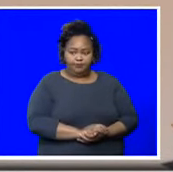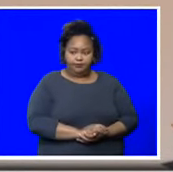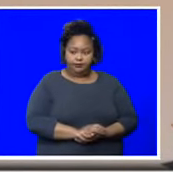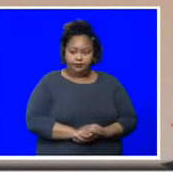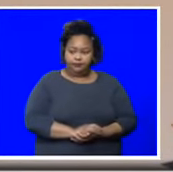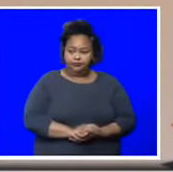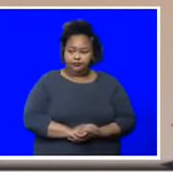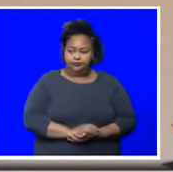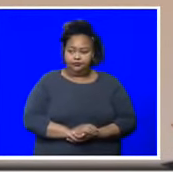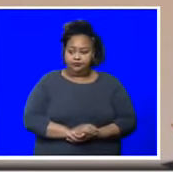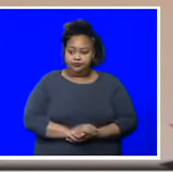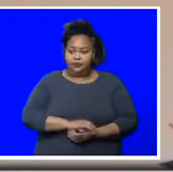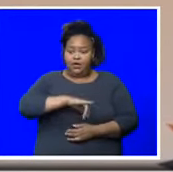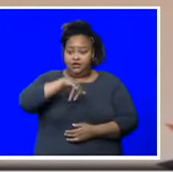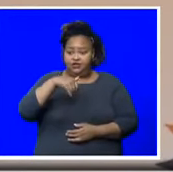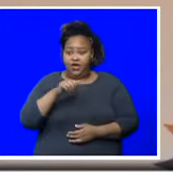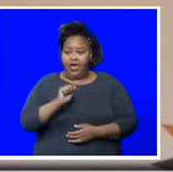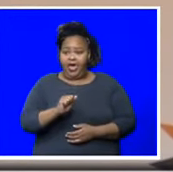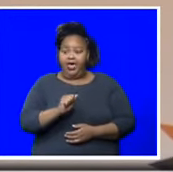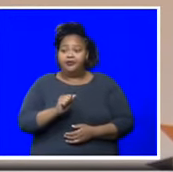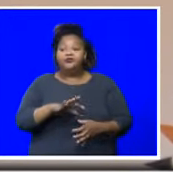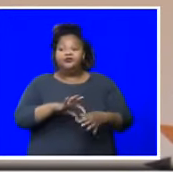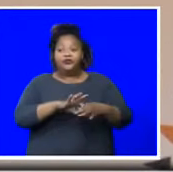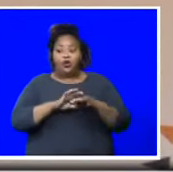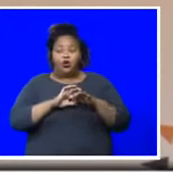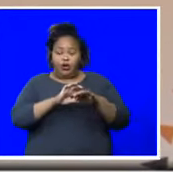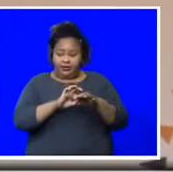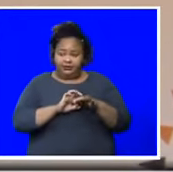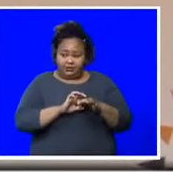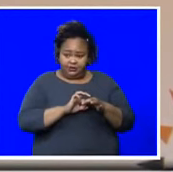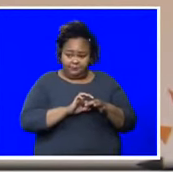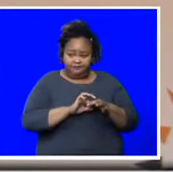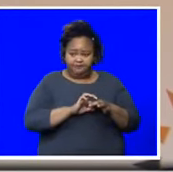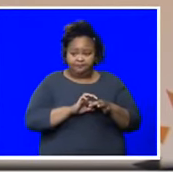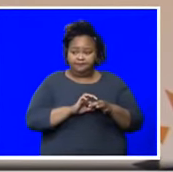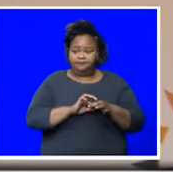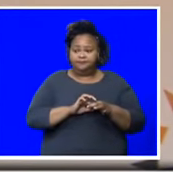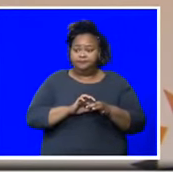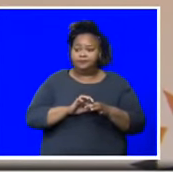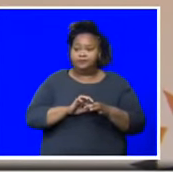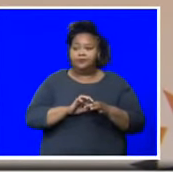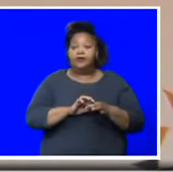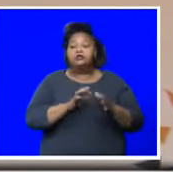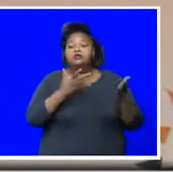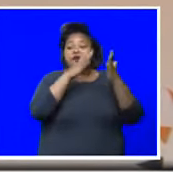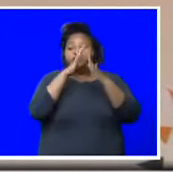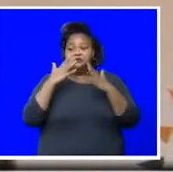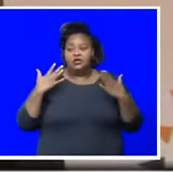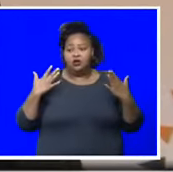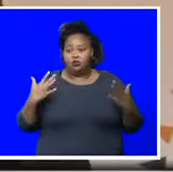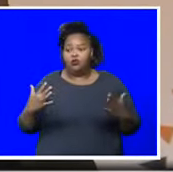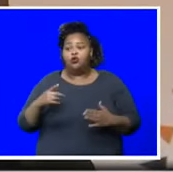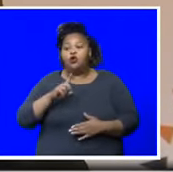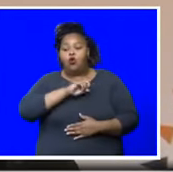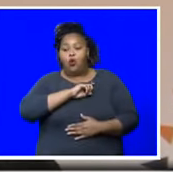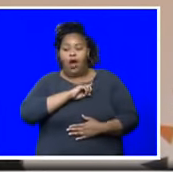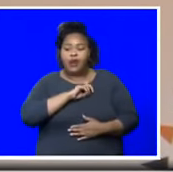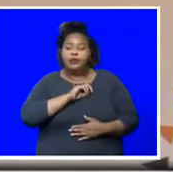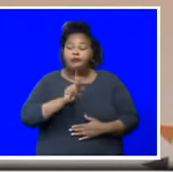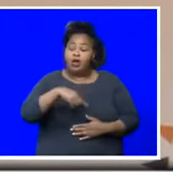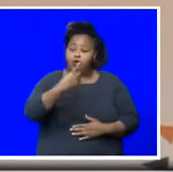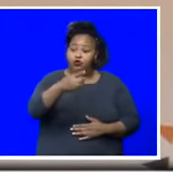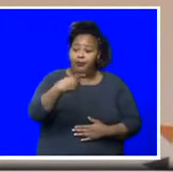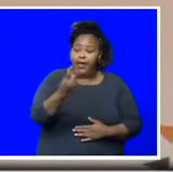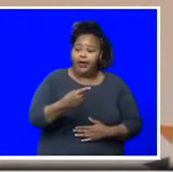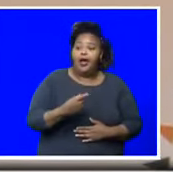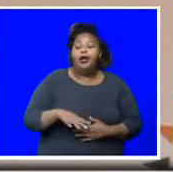The team at JJ, our host of today, for their perseverance in nurturing young people. I